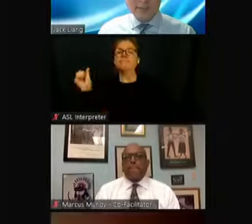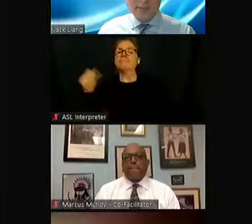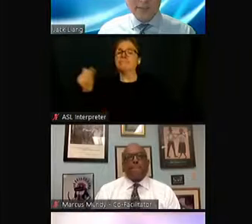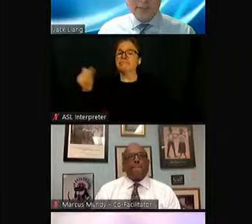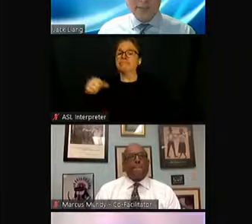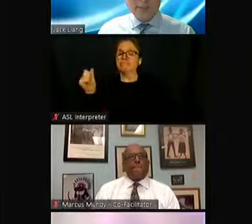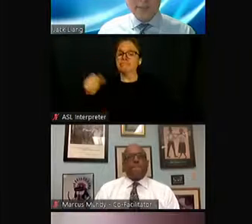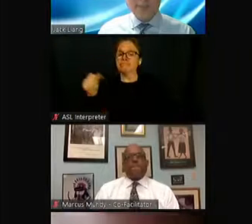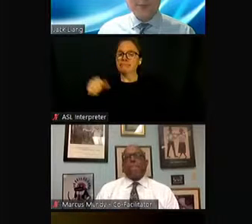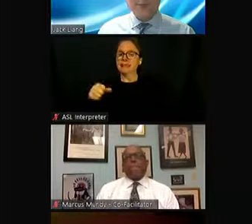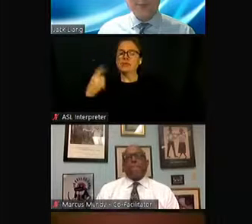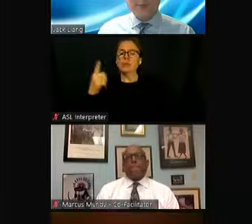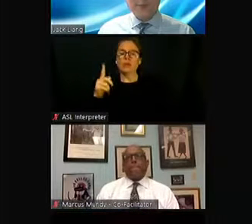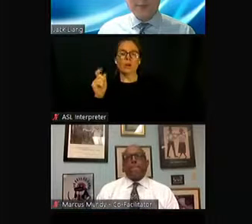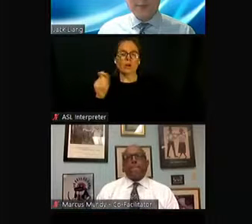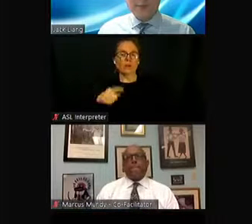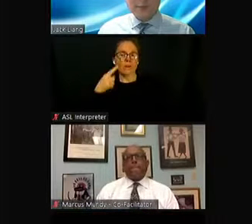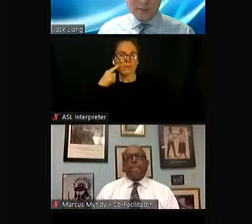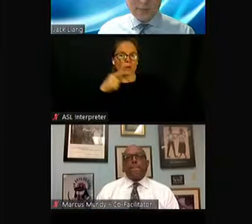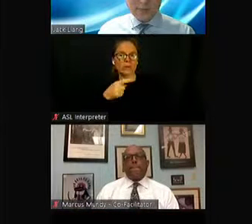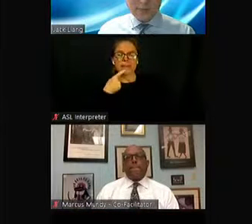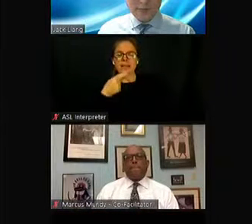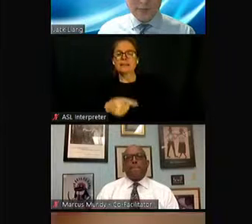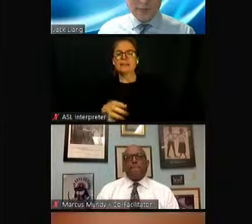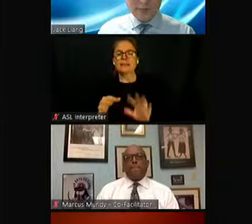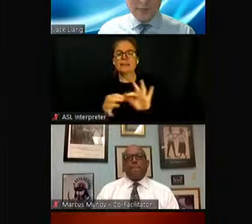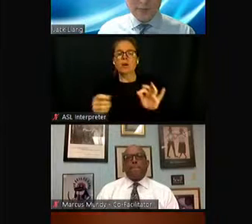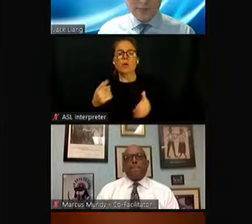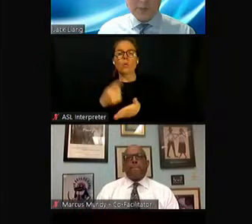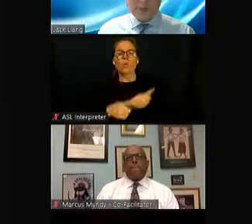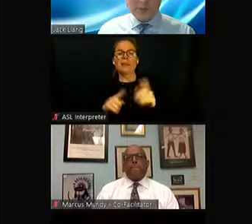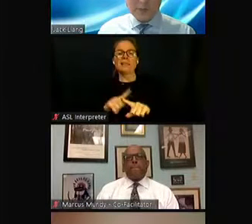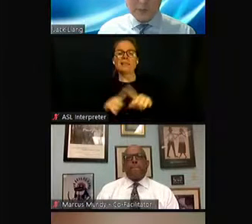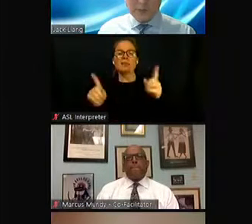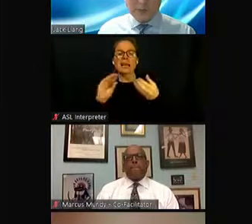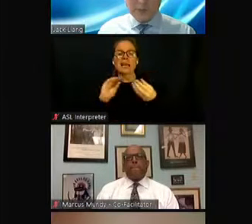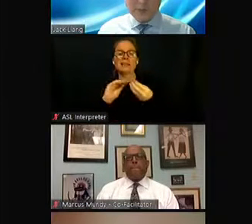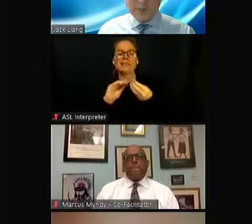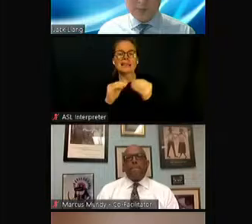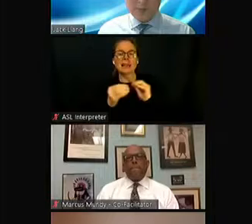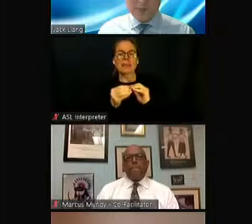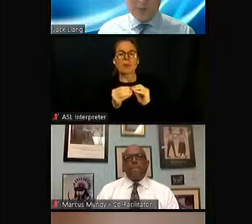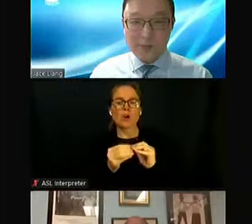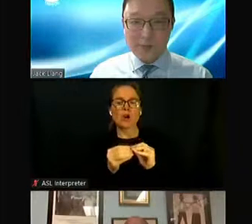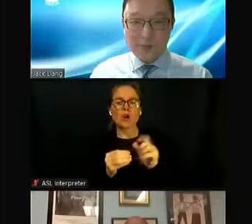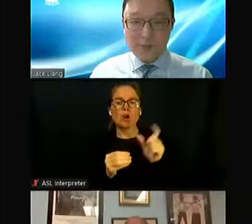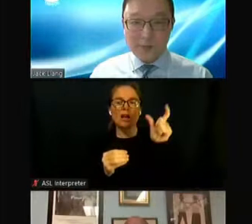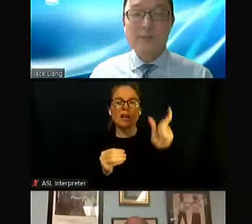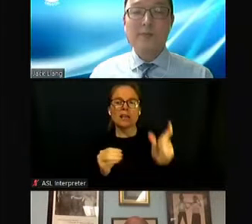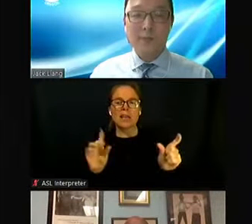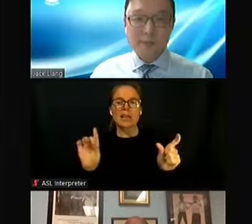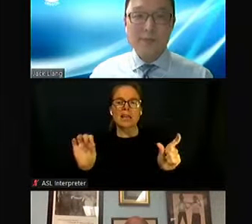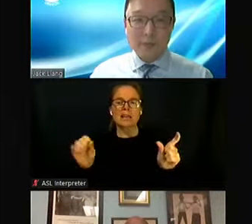question for Jack. What is the difference between the numbers in the budget dashboard and the budget summary?